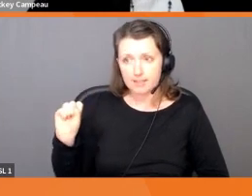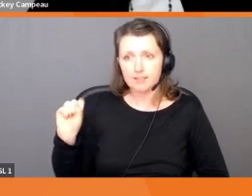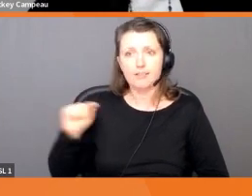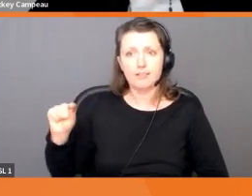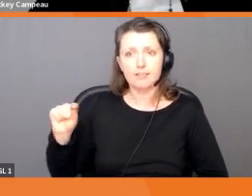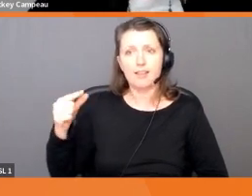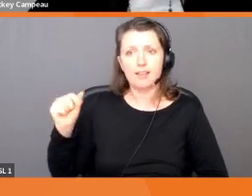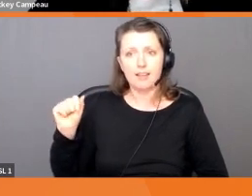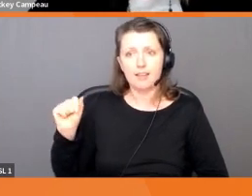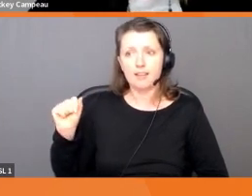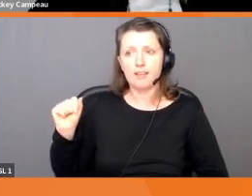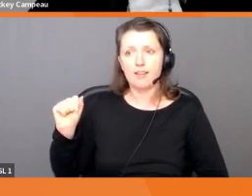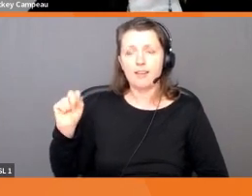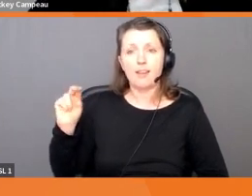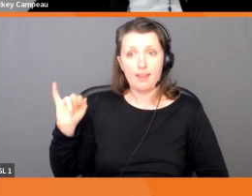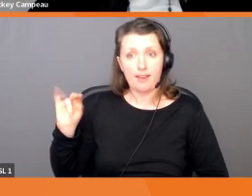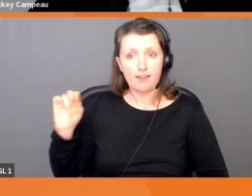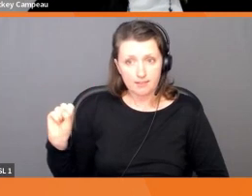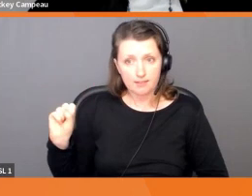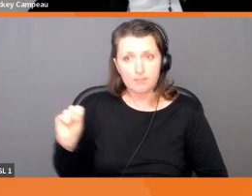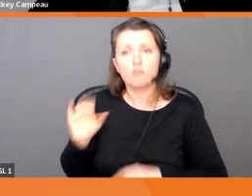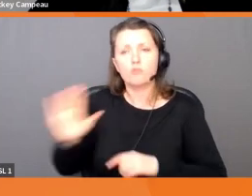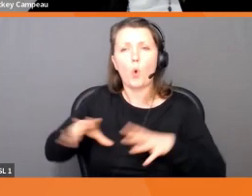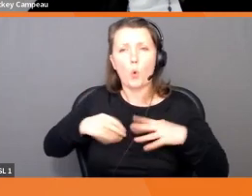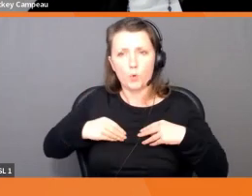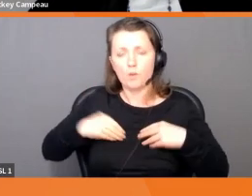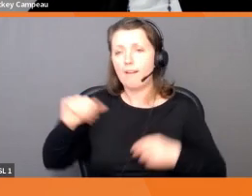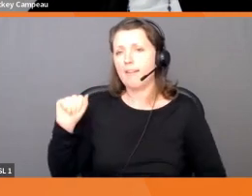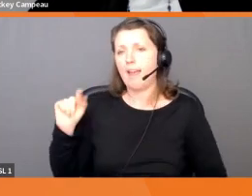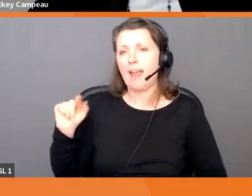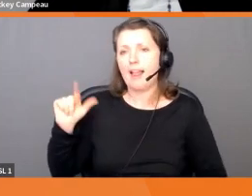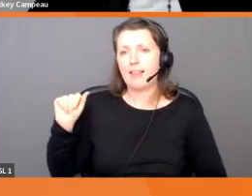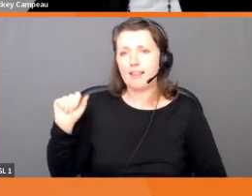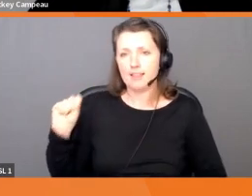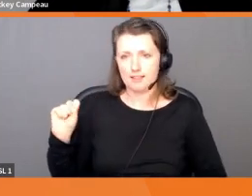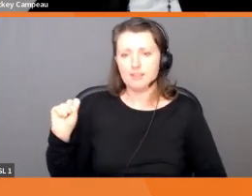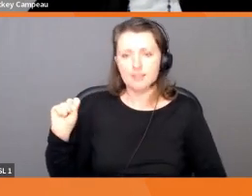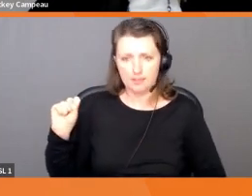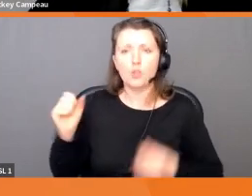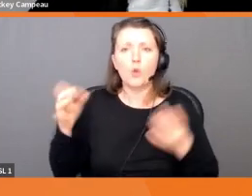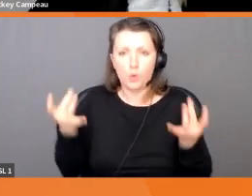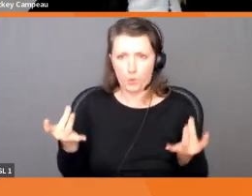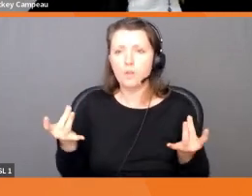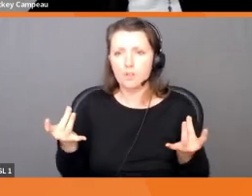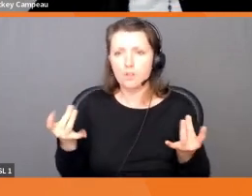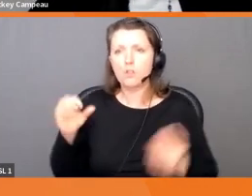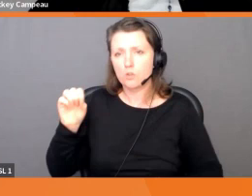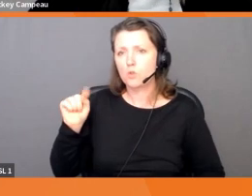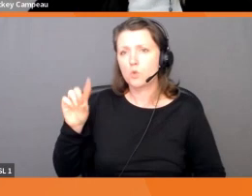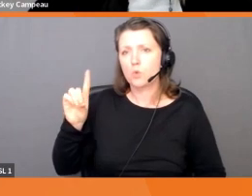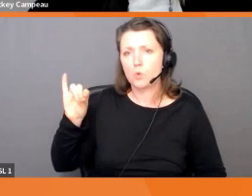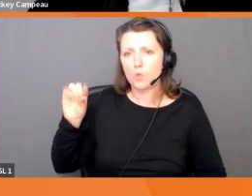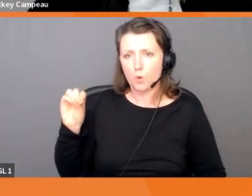Just briefly, in case some of you are new to Innovation Guelph, Innovation Guelph is one of 17 regional innovation centers. We